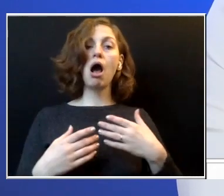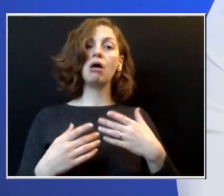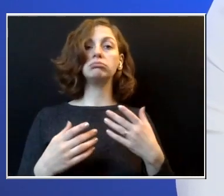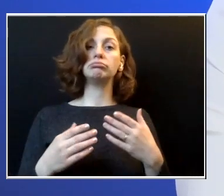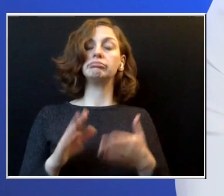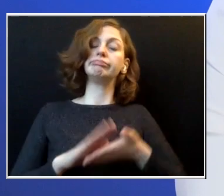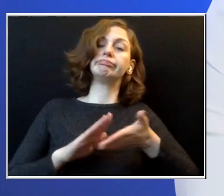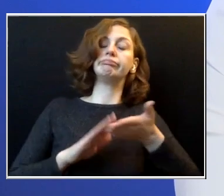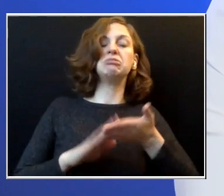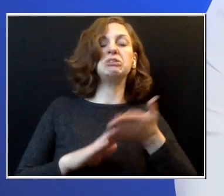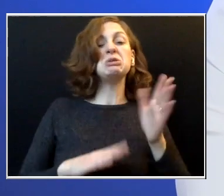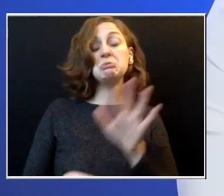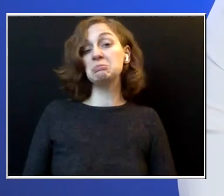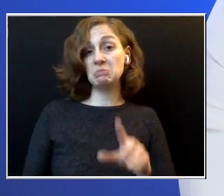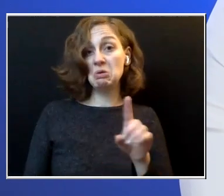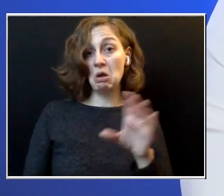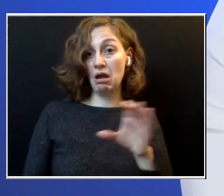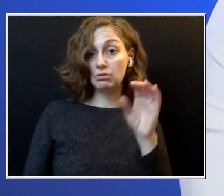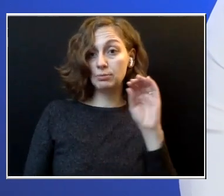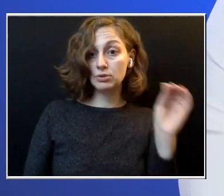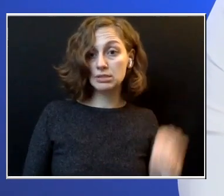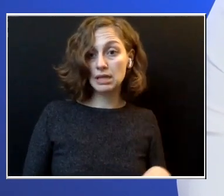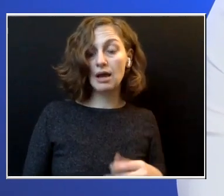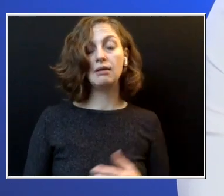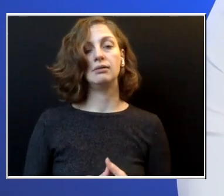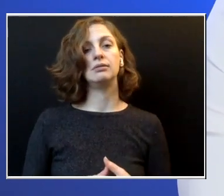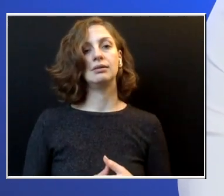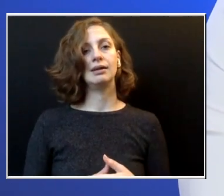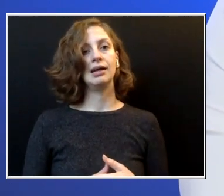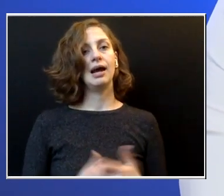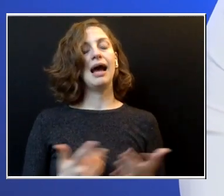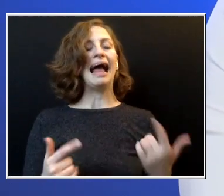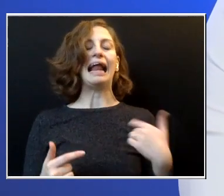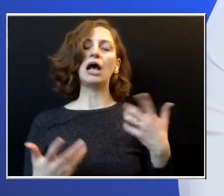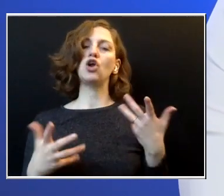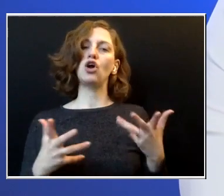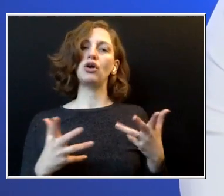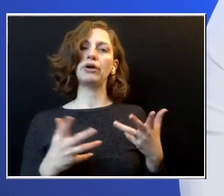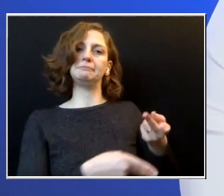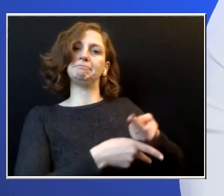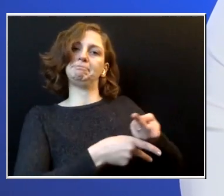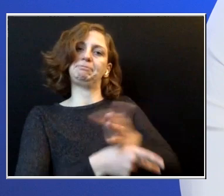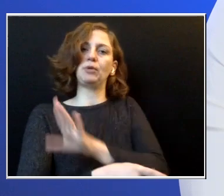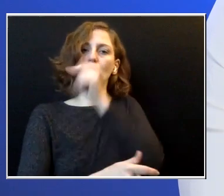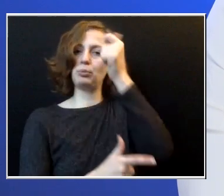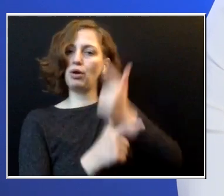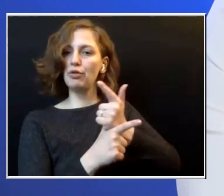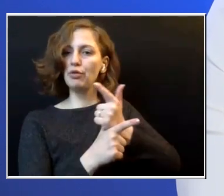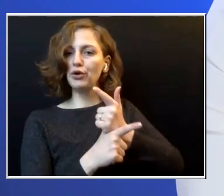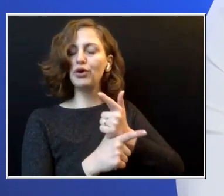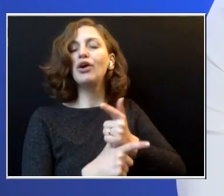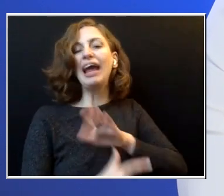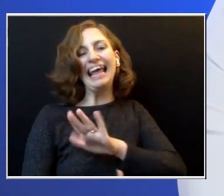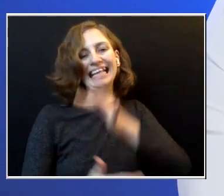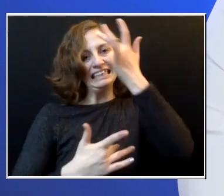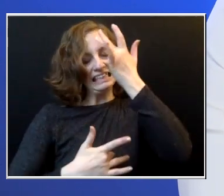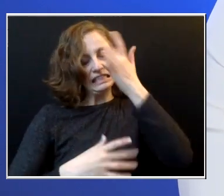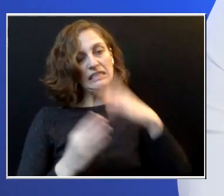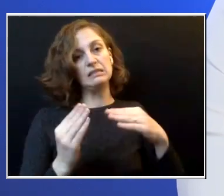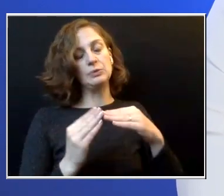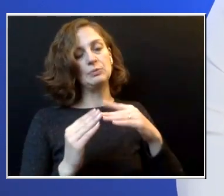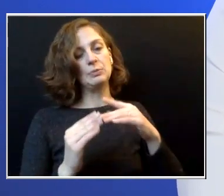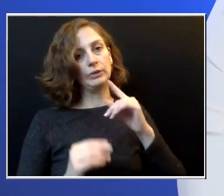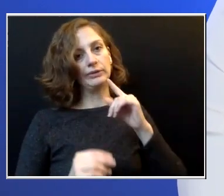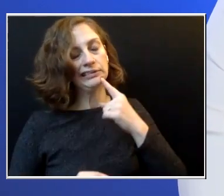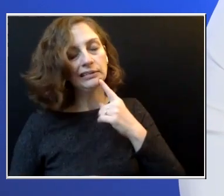obviously I had taken care of her brother, and he had more advanced disease and came to us late, and at that point all we could do for him was